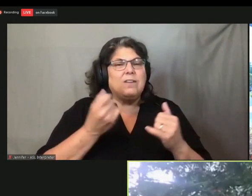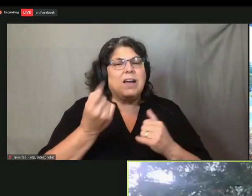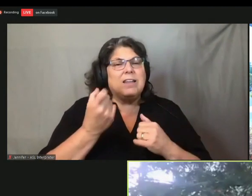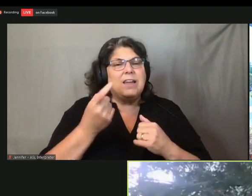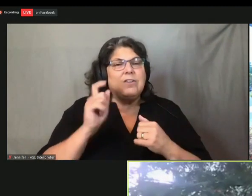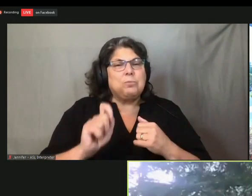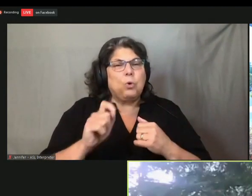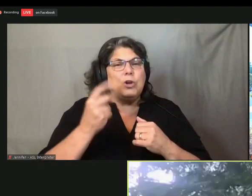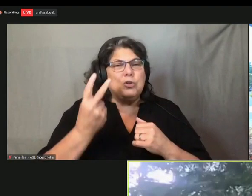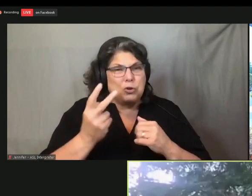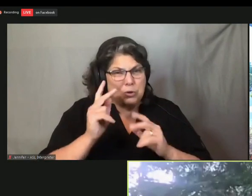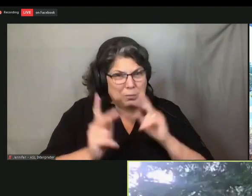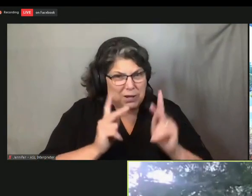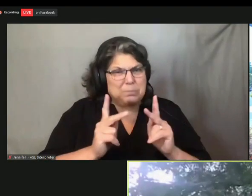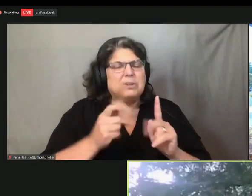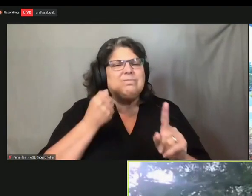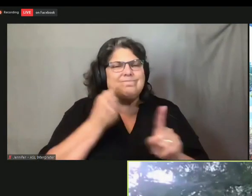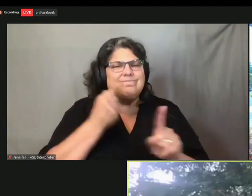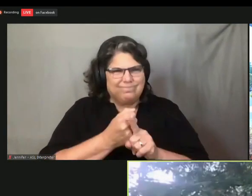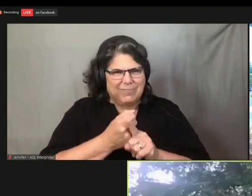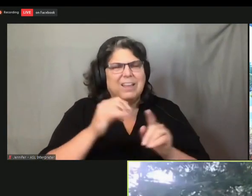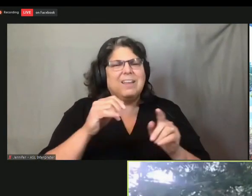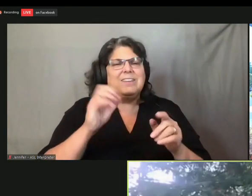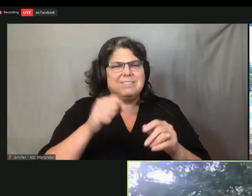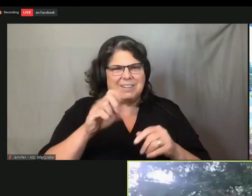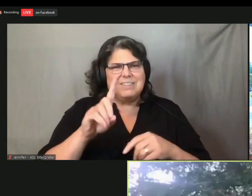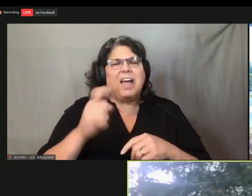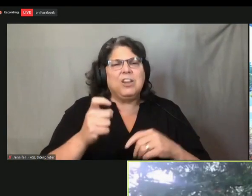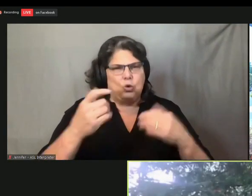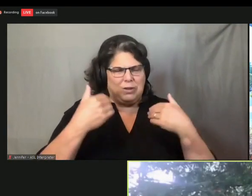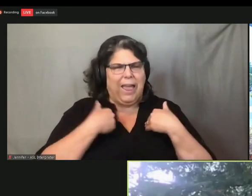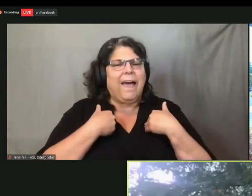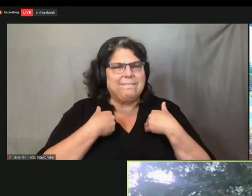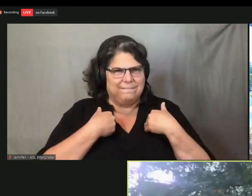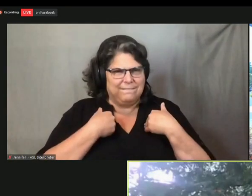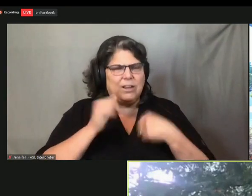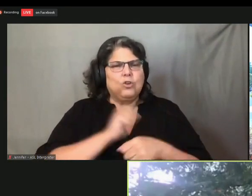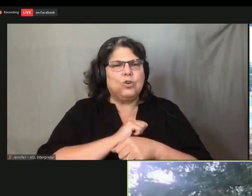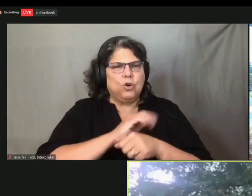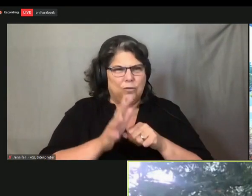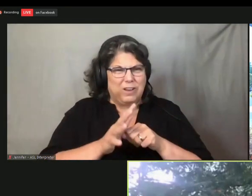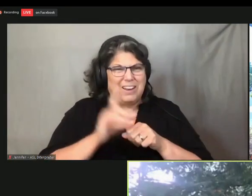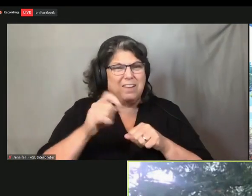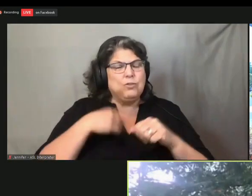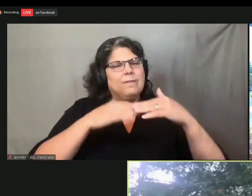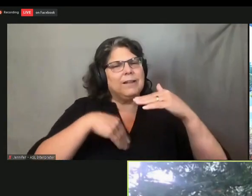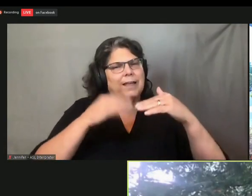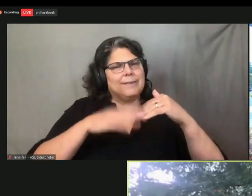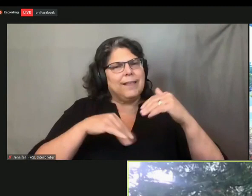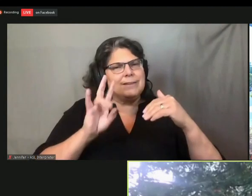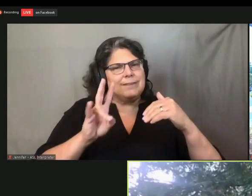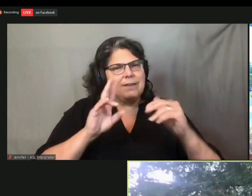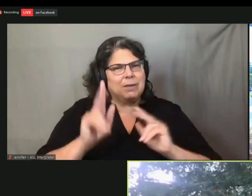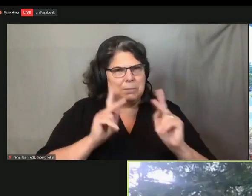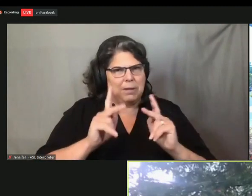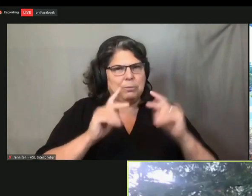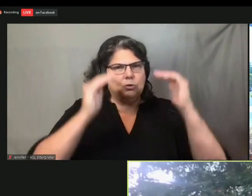per 100,000 population. We need to be below 7 to move into a less restrictive or the red